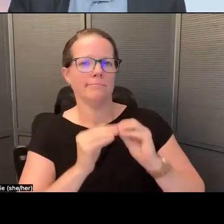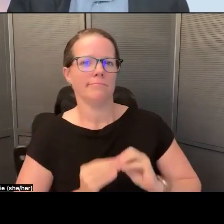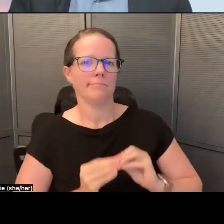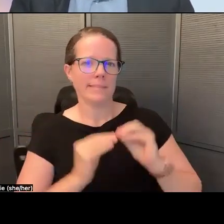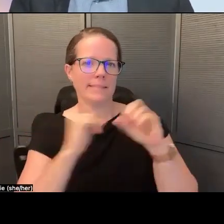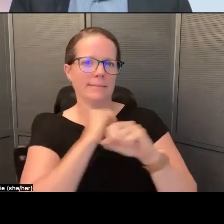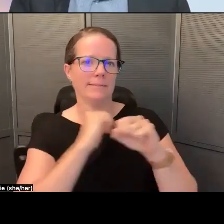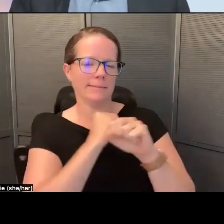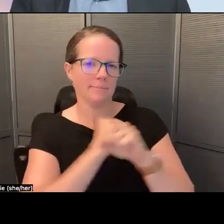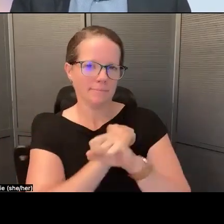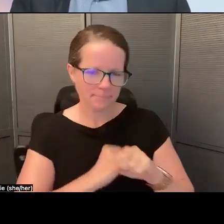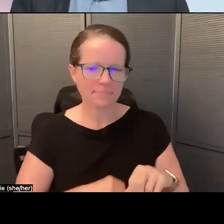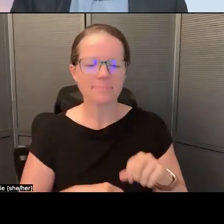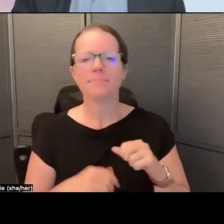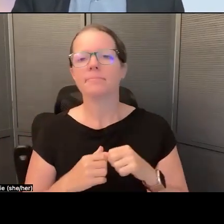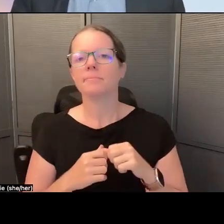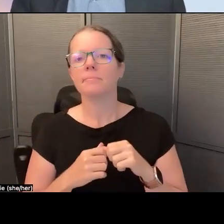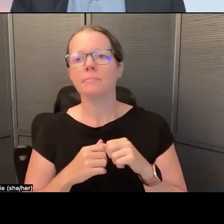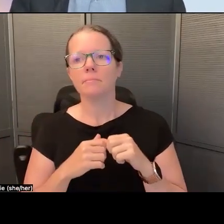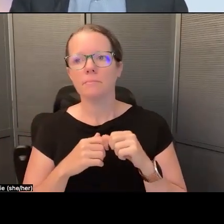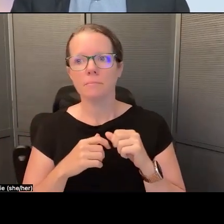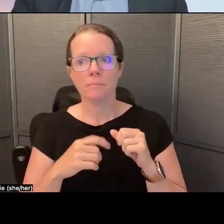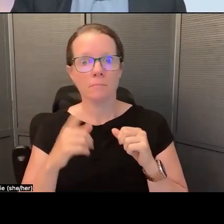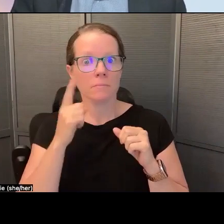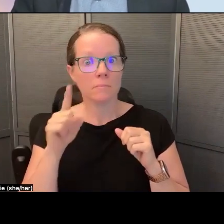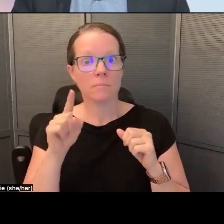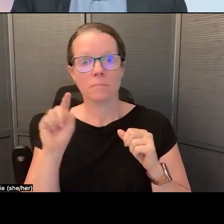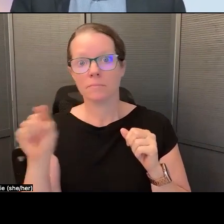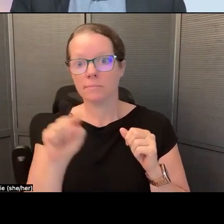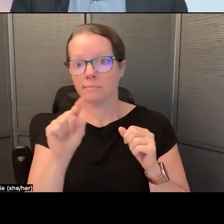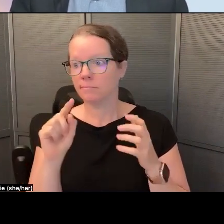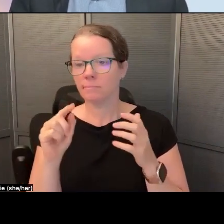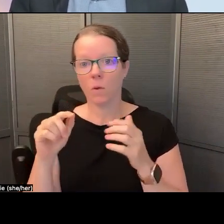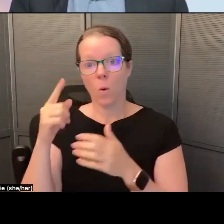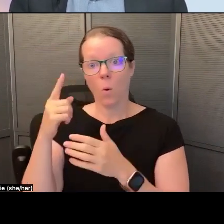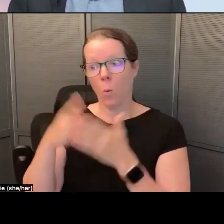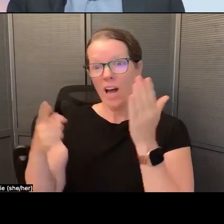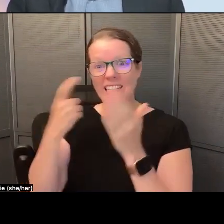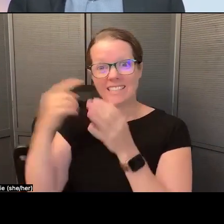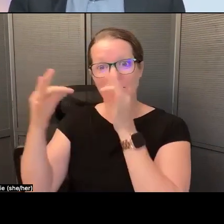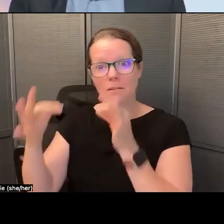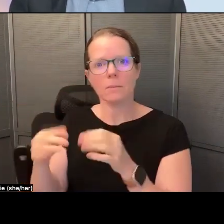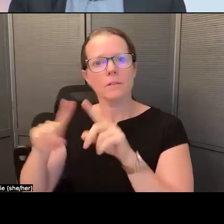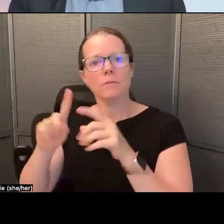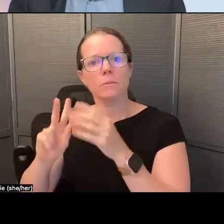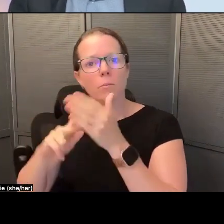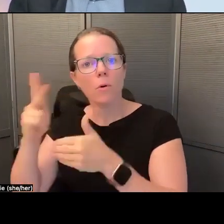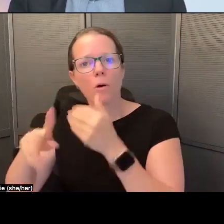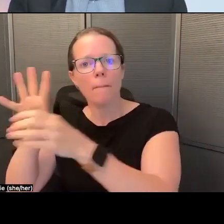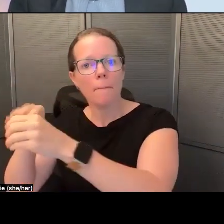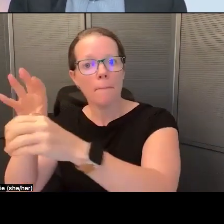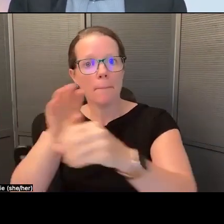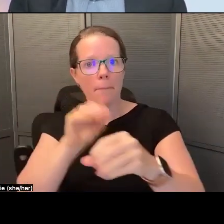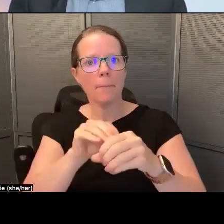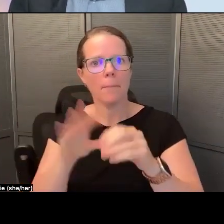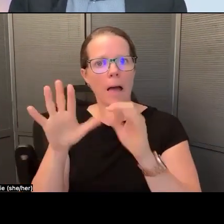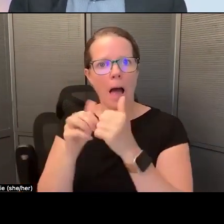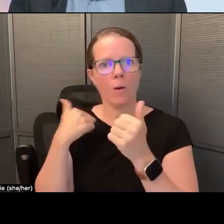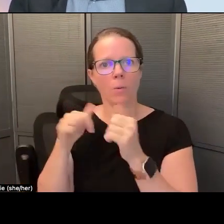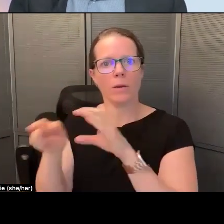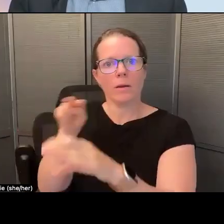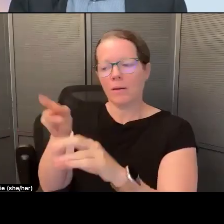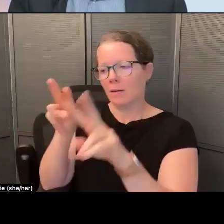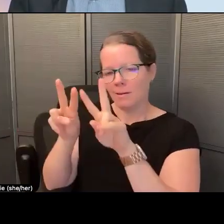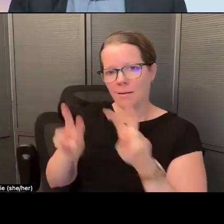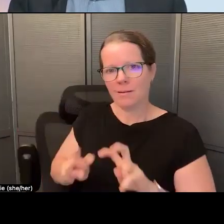evaluation of the interventions that Julianne just described. Those of you involved in quantitative